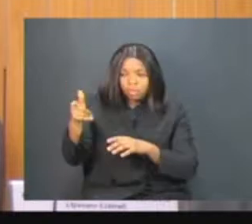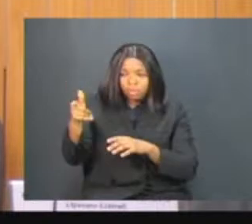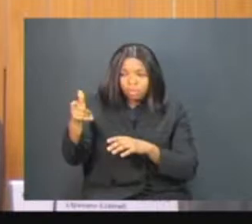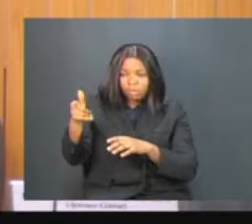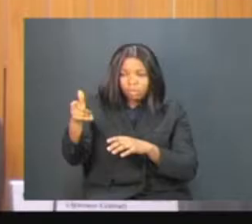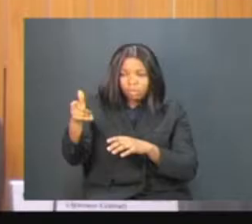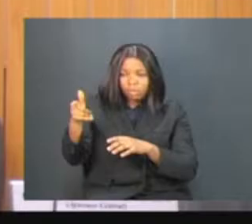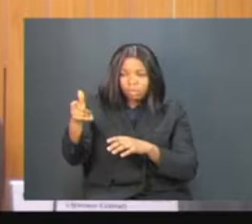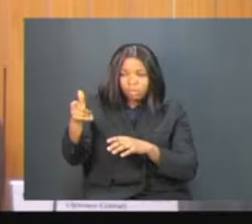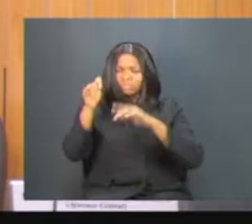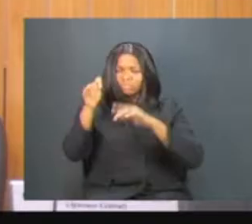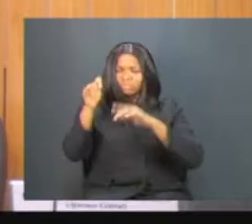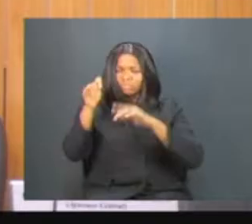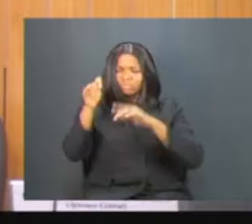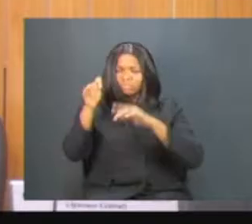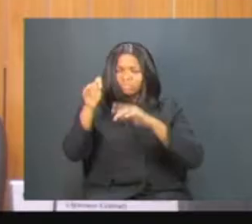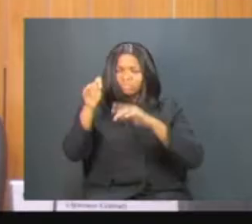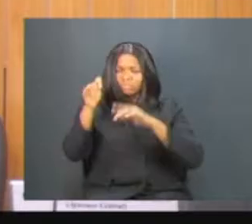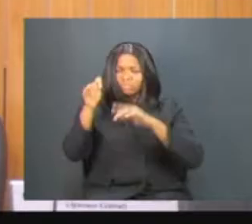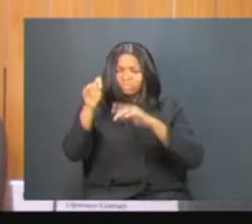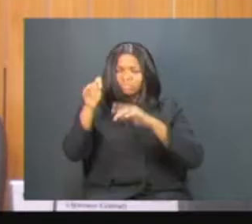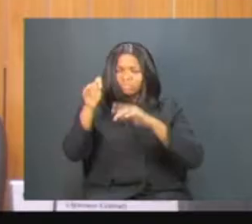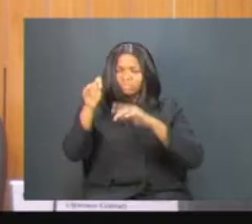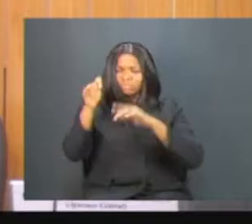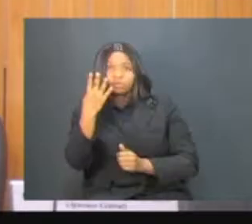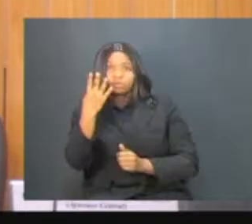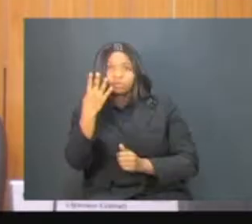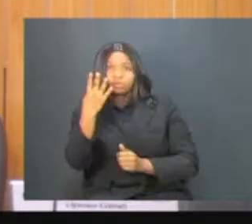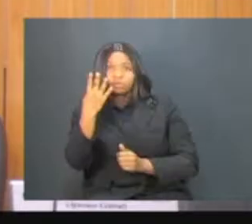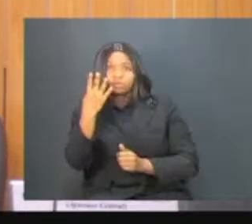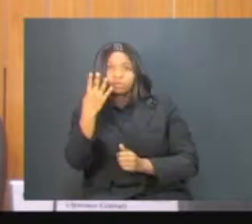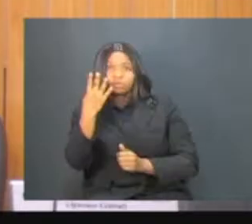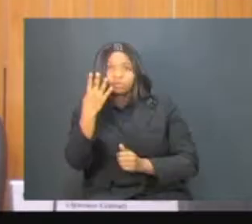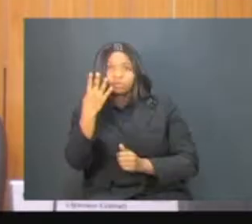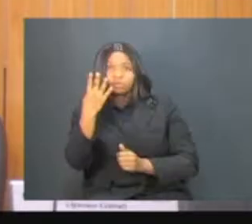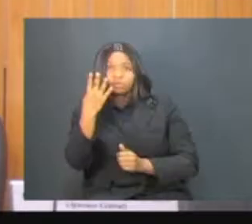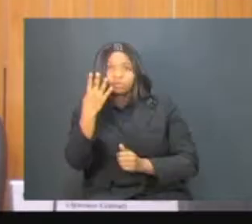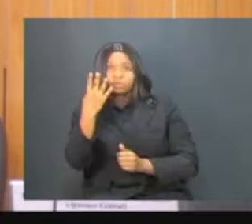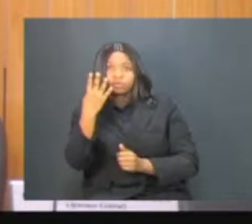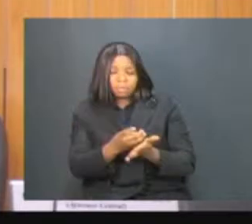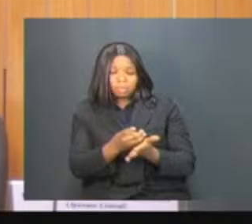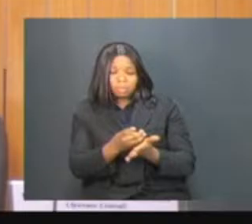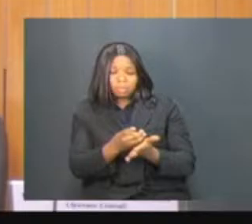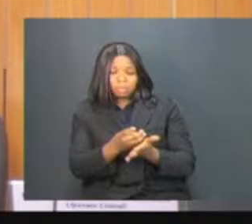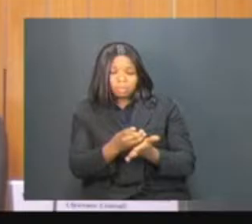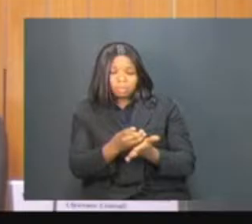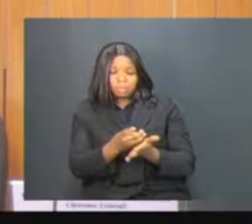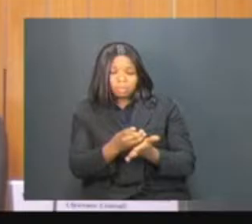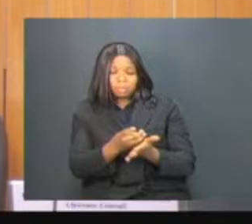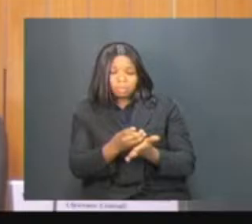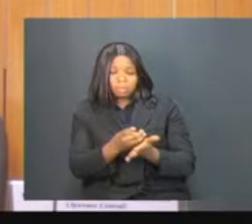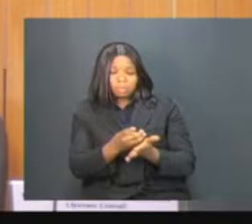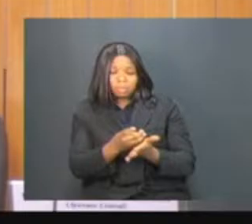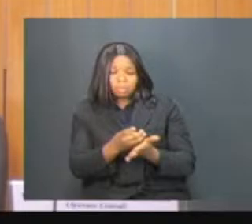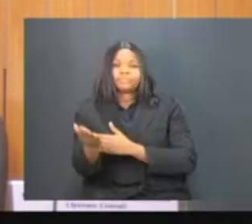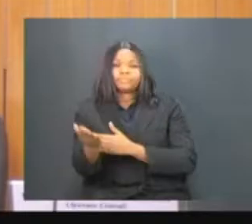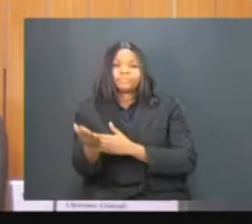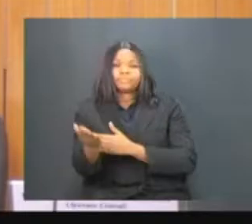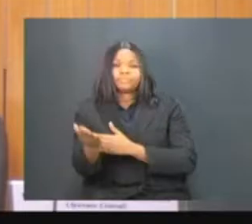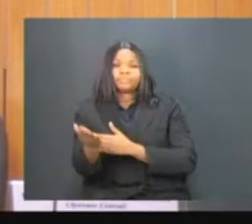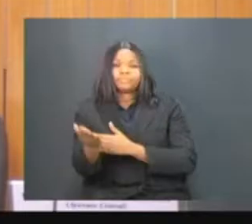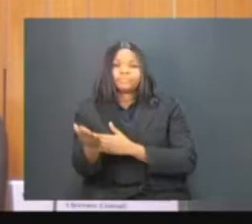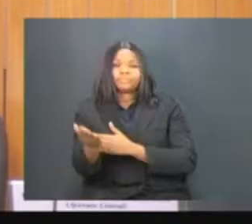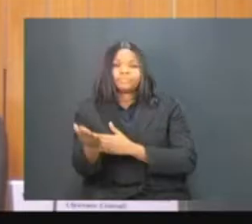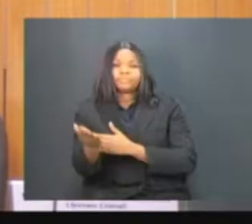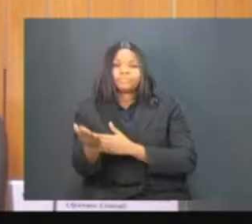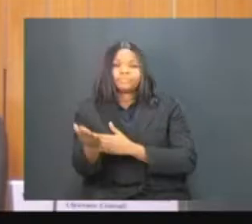Speaker, but with 24-hour economy, there will be a doctor there in the morning, there will be a doctor in the hospital in the afternoon, and even in